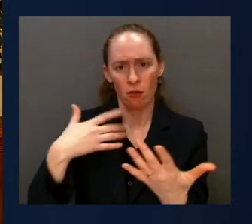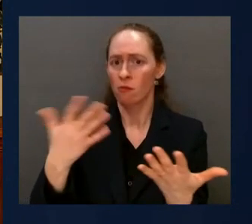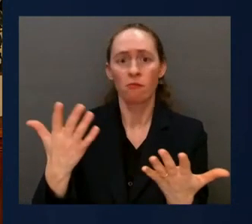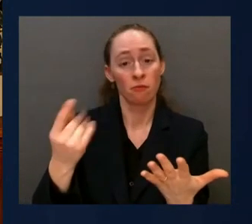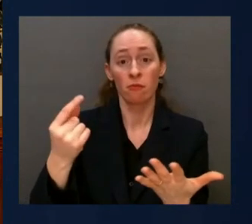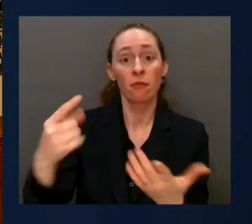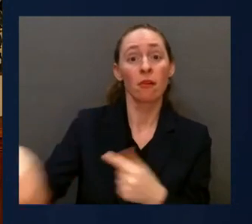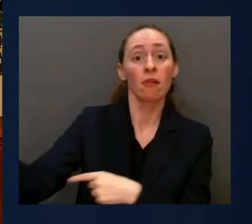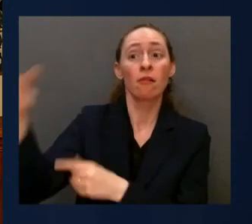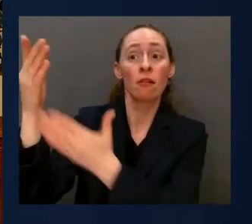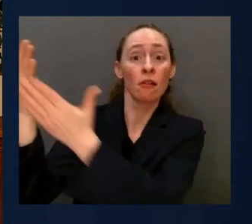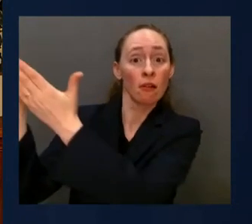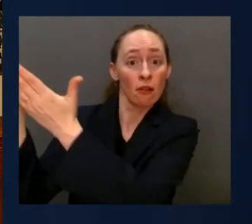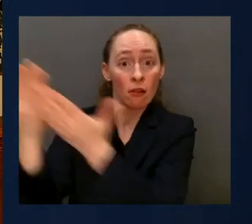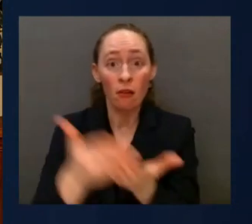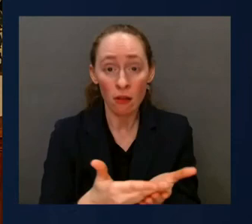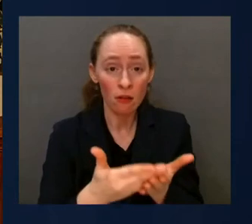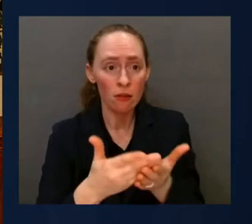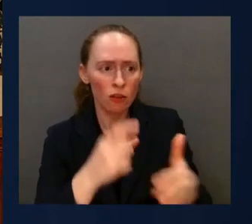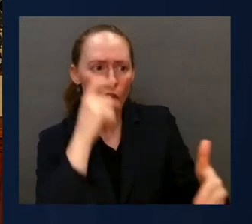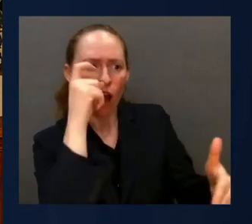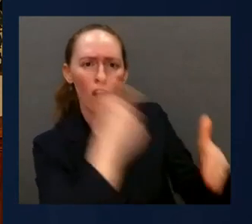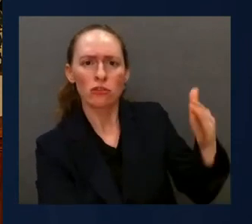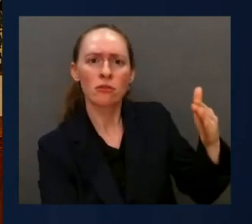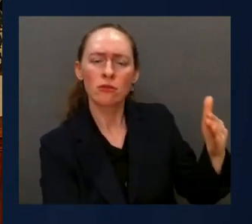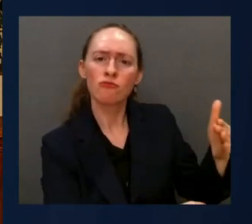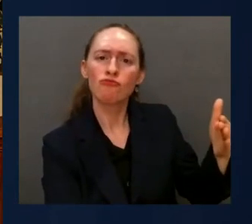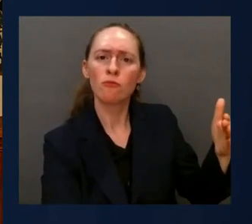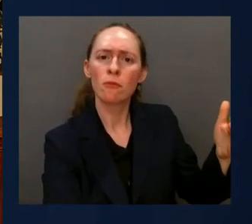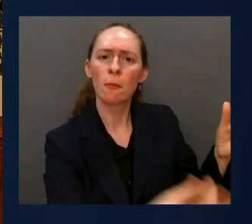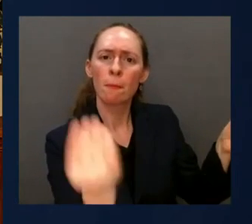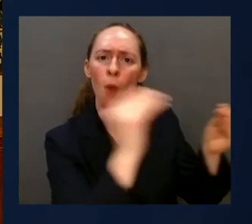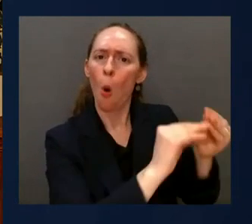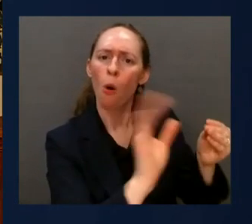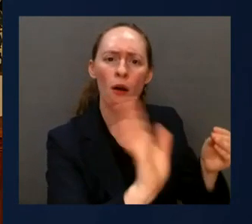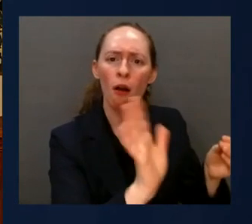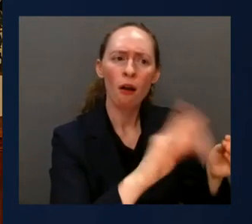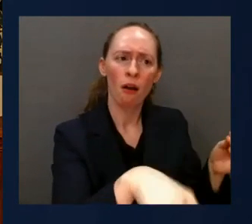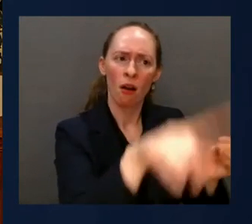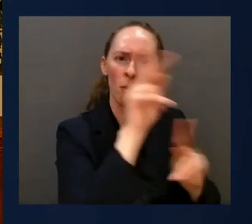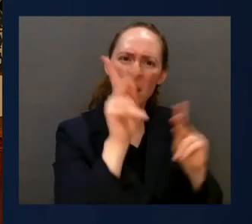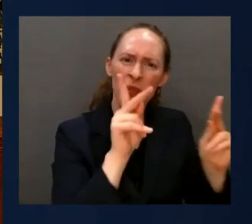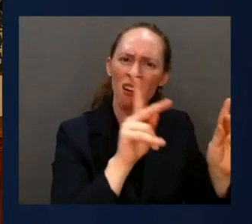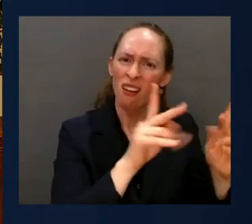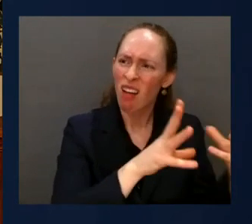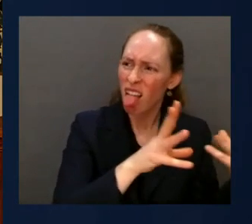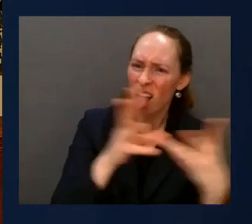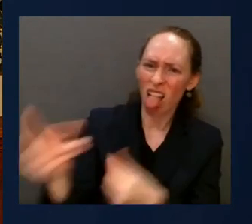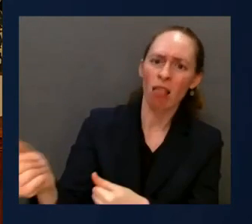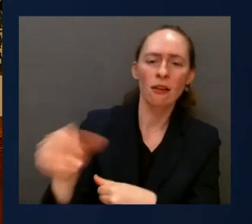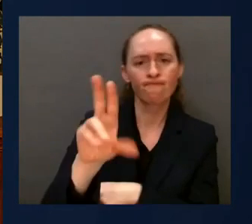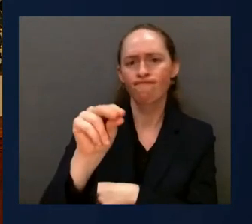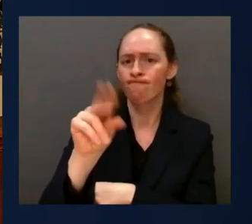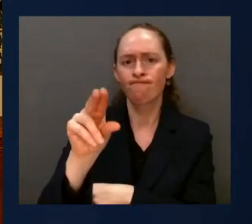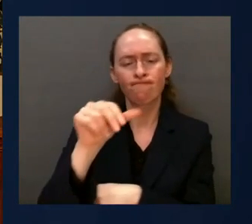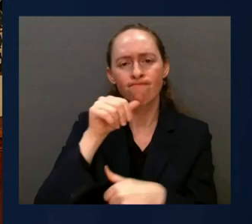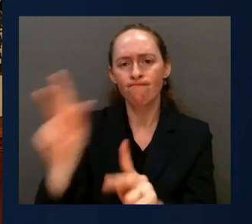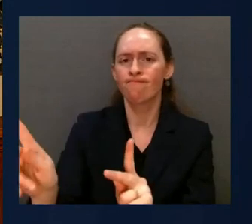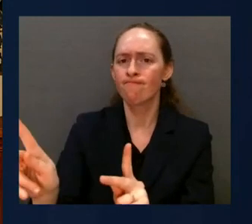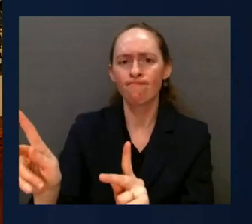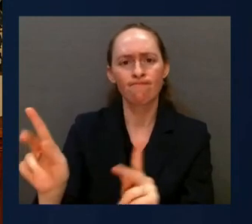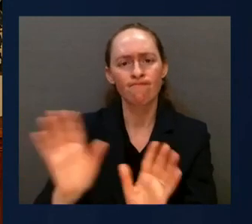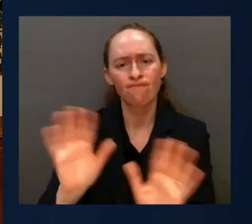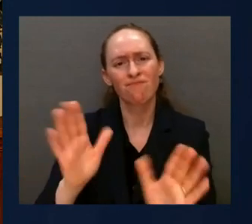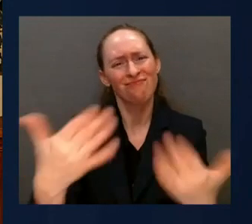and consumers. Let's finish the job. Pass the bipartisan legislation to strengthen antitrust